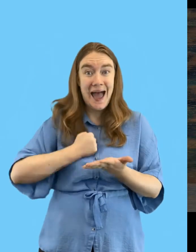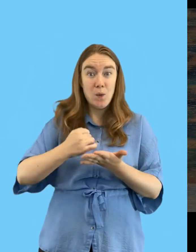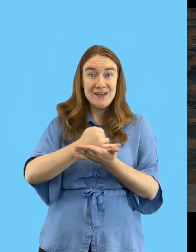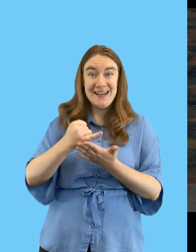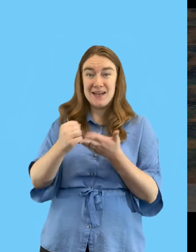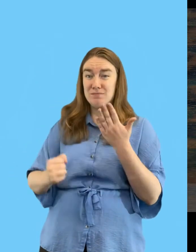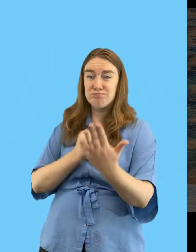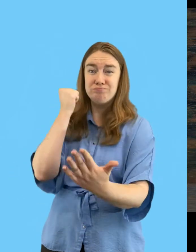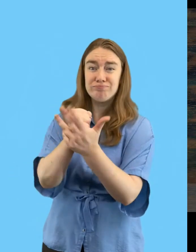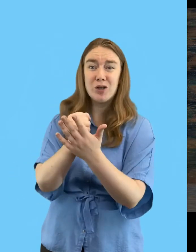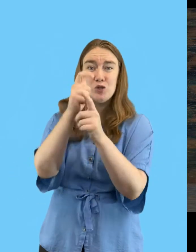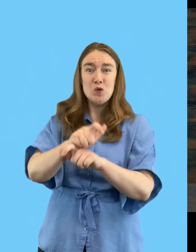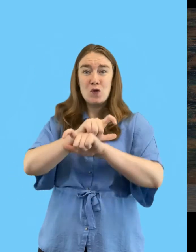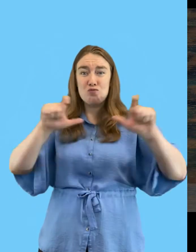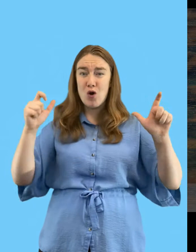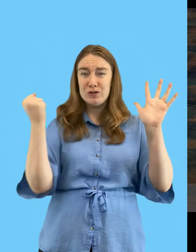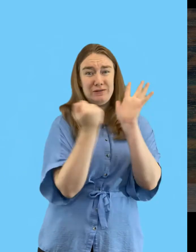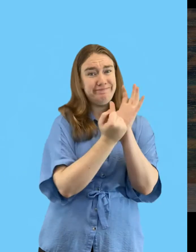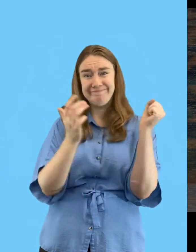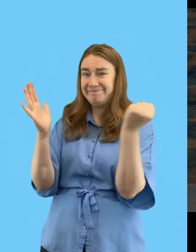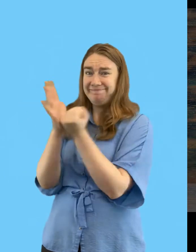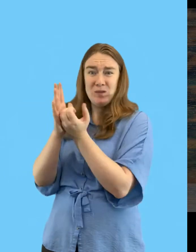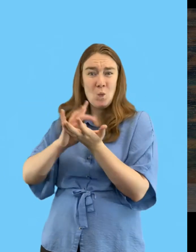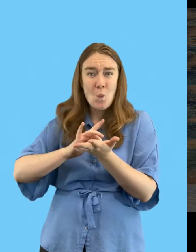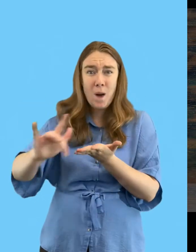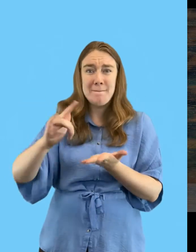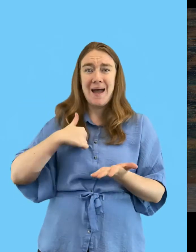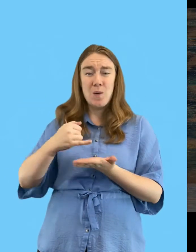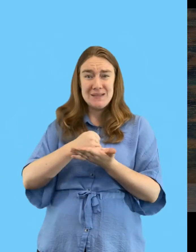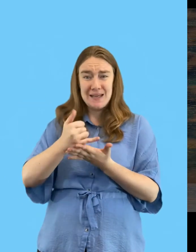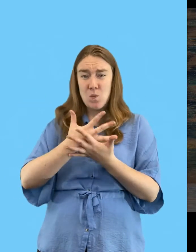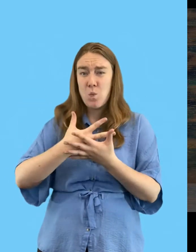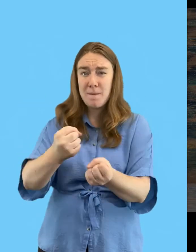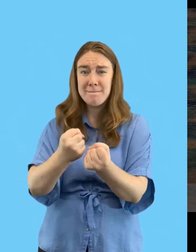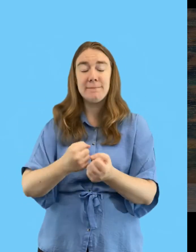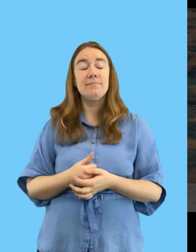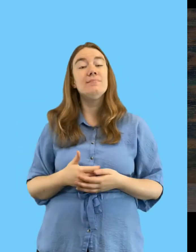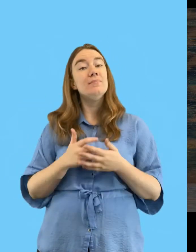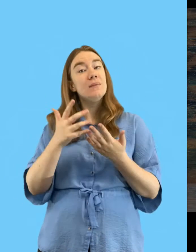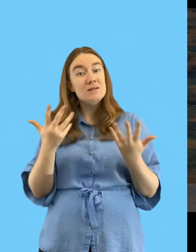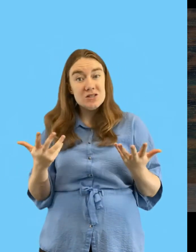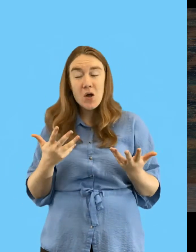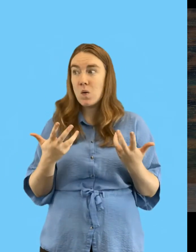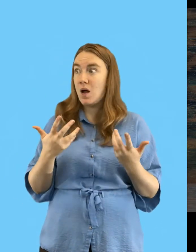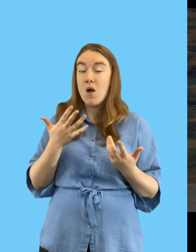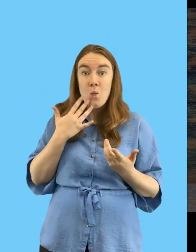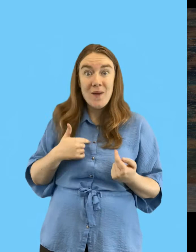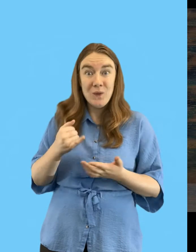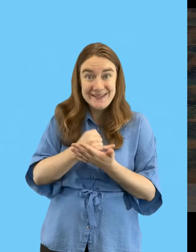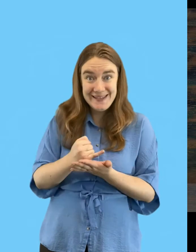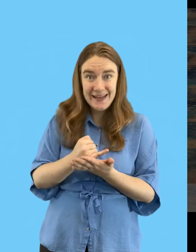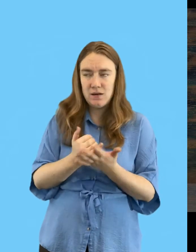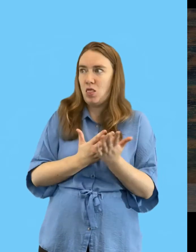it to the cross. You see, every time we sin against God in what we say, what we